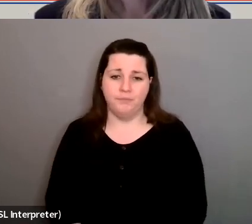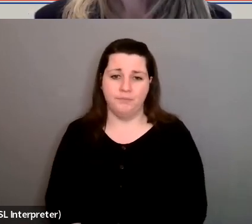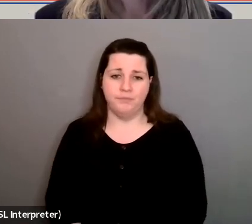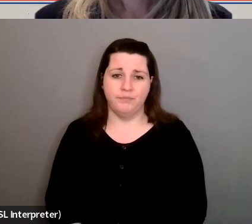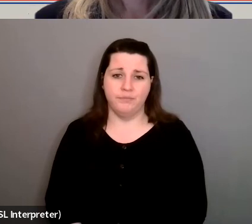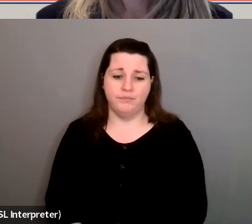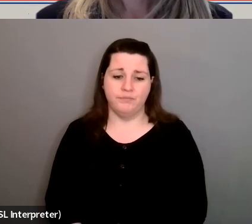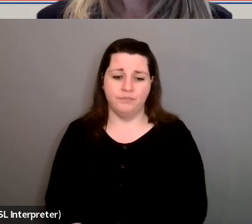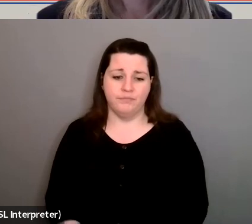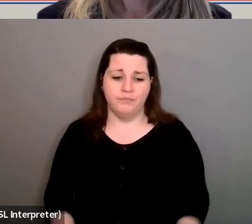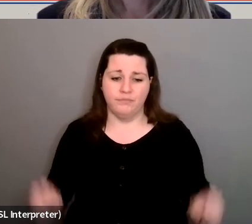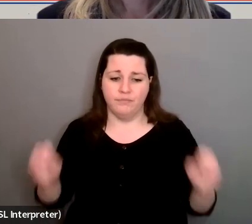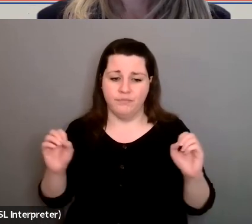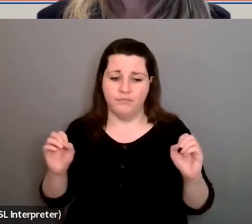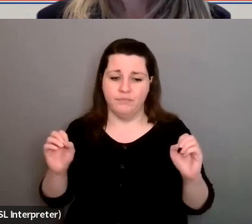All right.